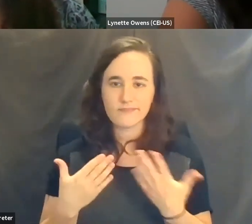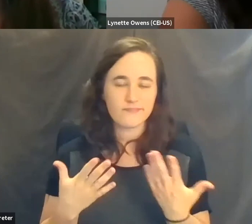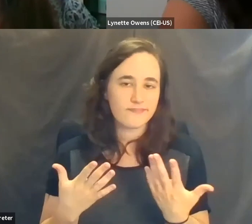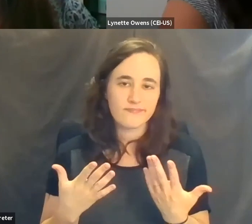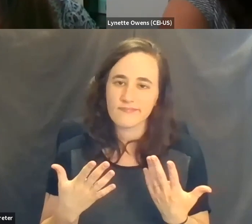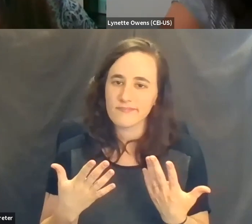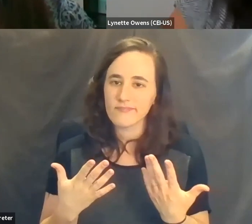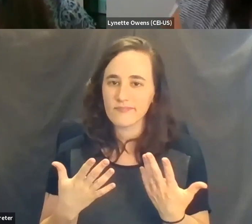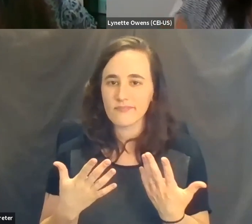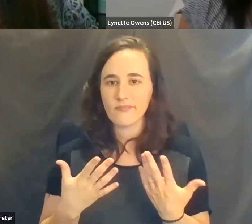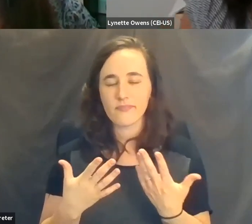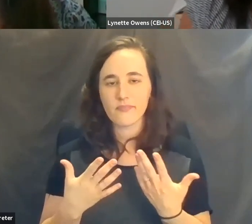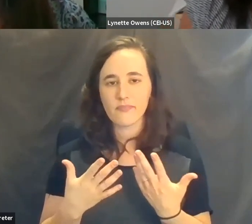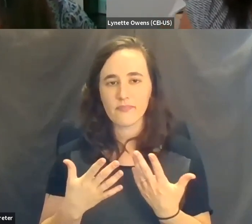in